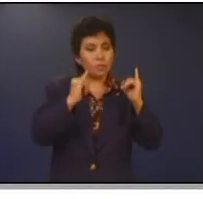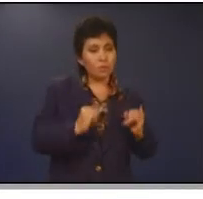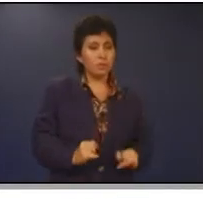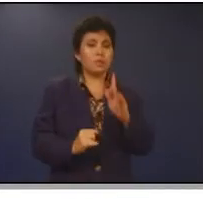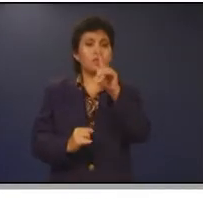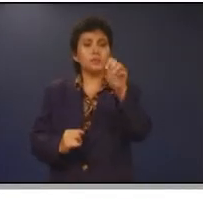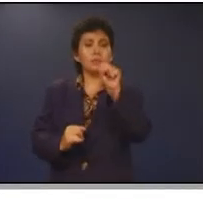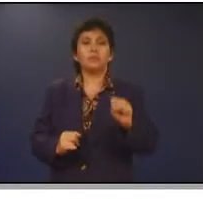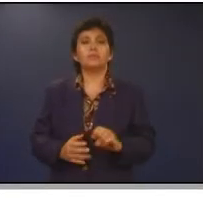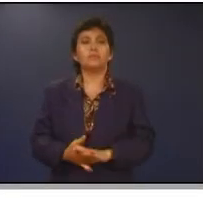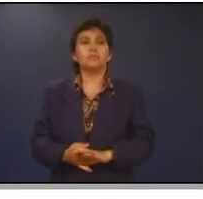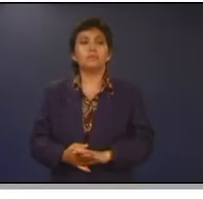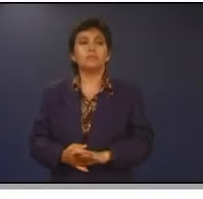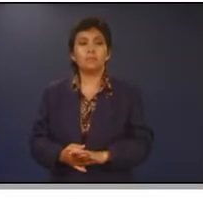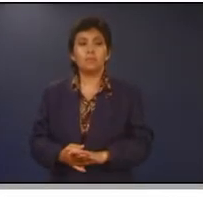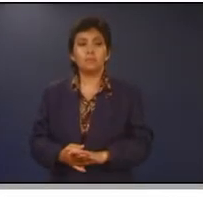basis.